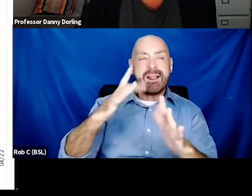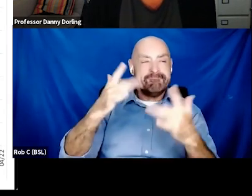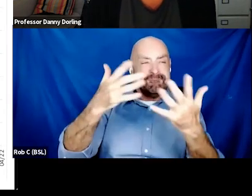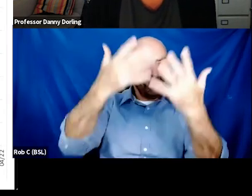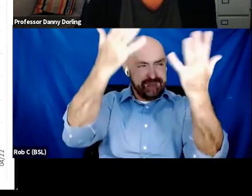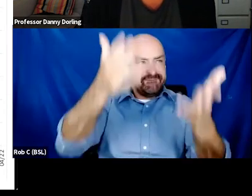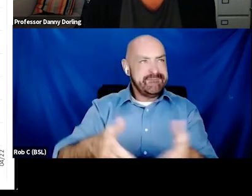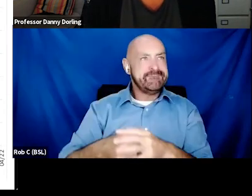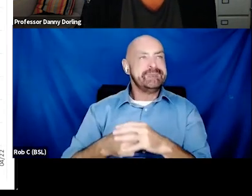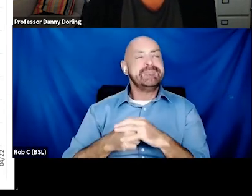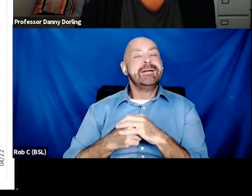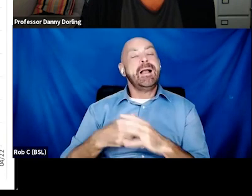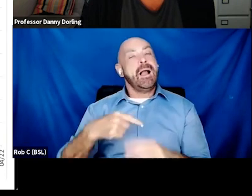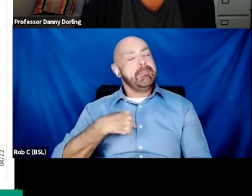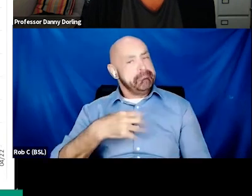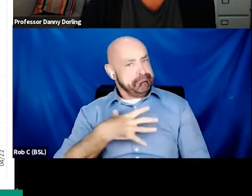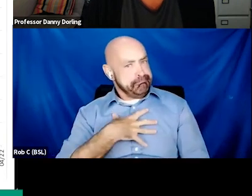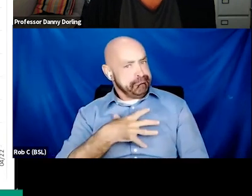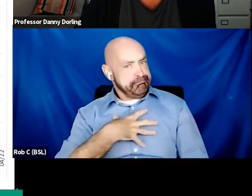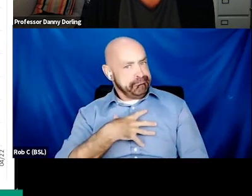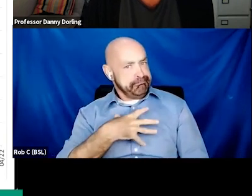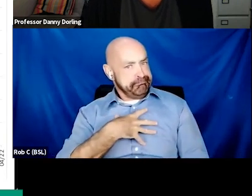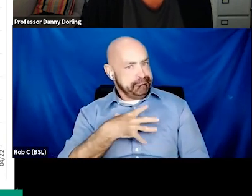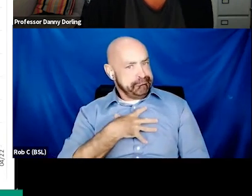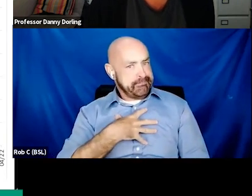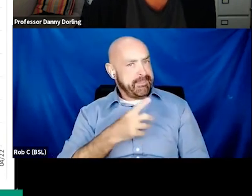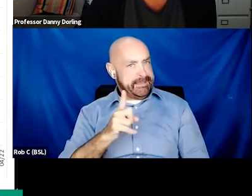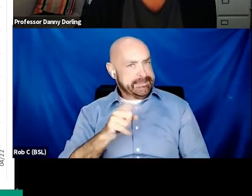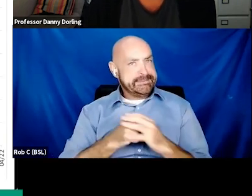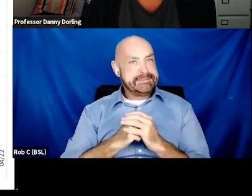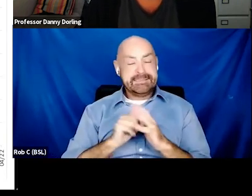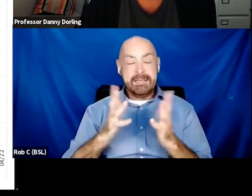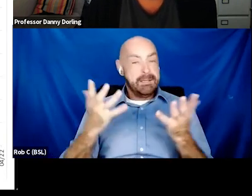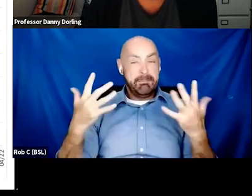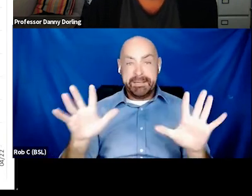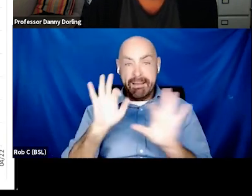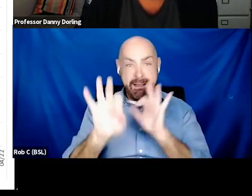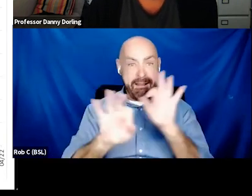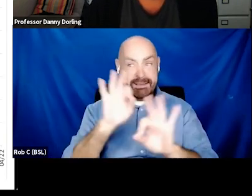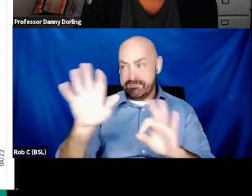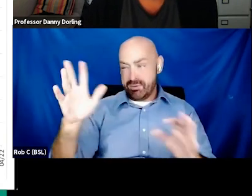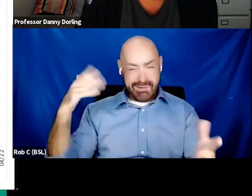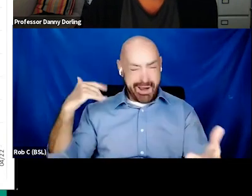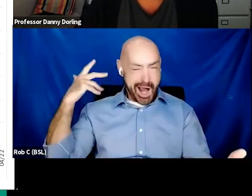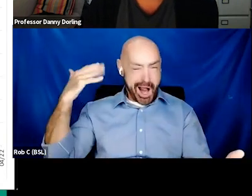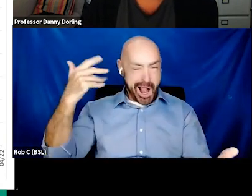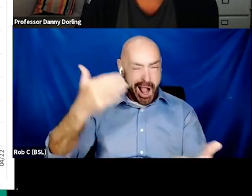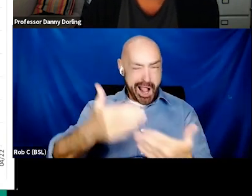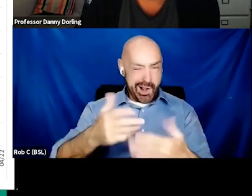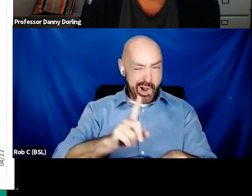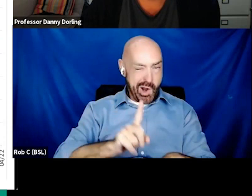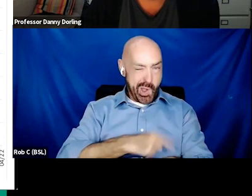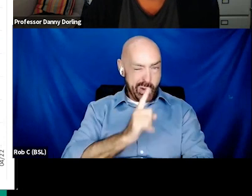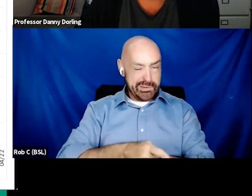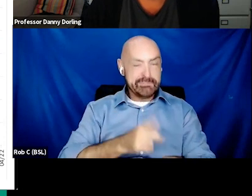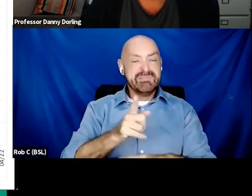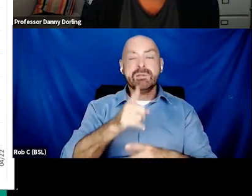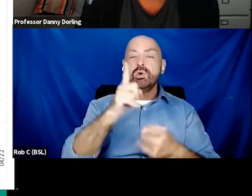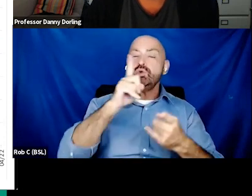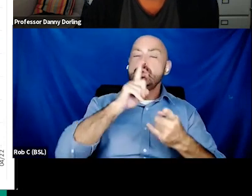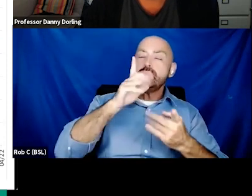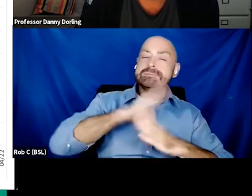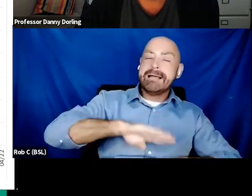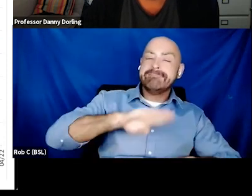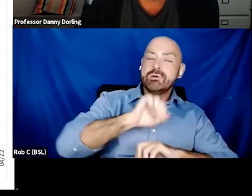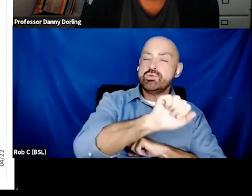I was surprised at this, and we've been asking these questions for decades. How satisfied are you with your life on a